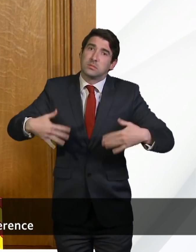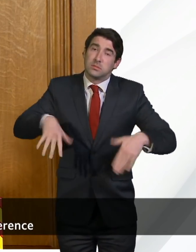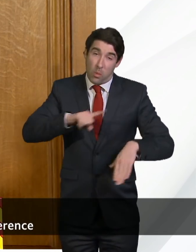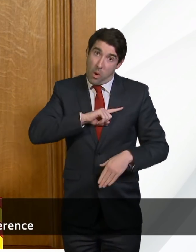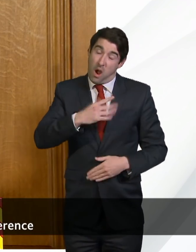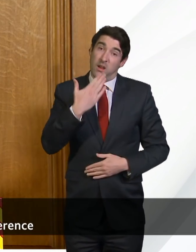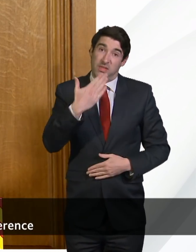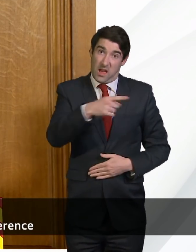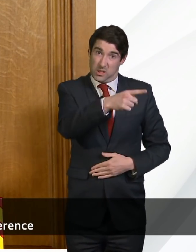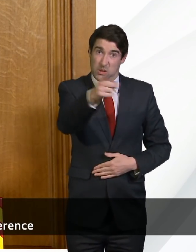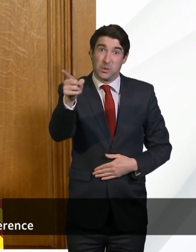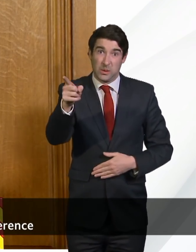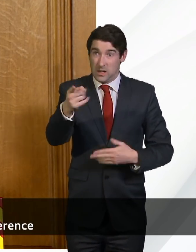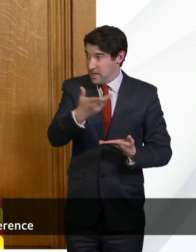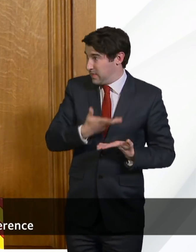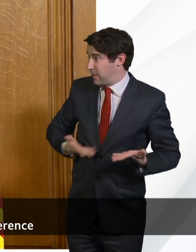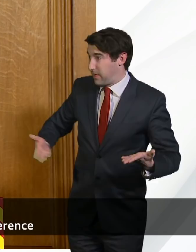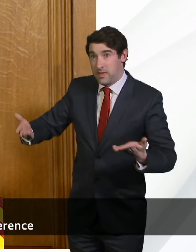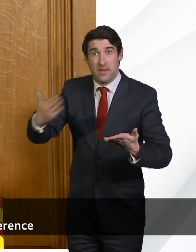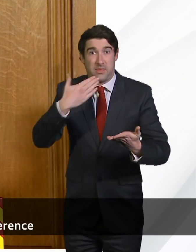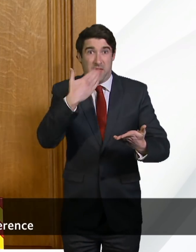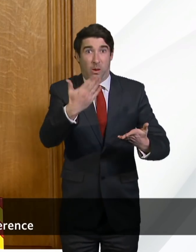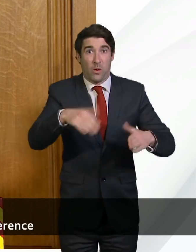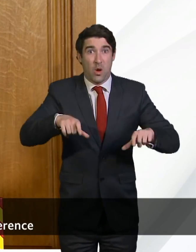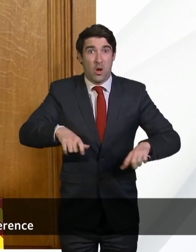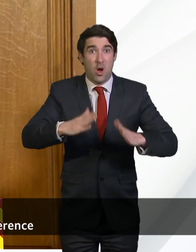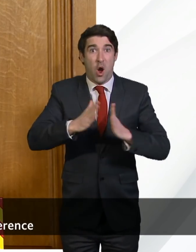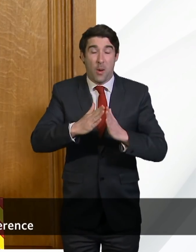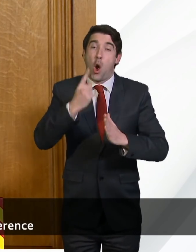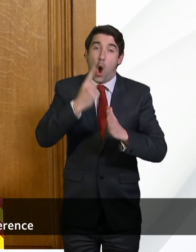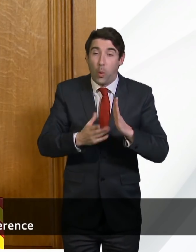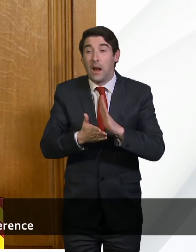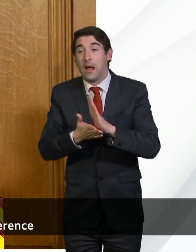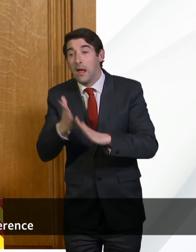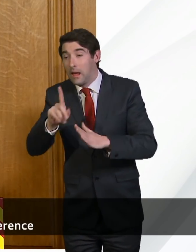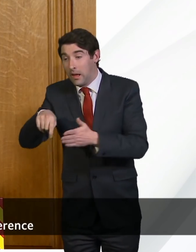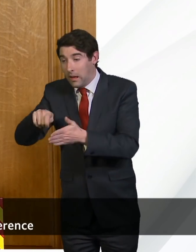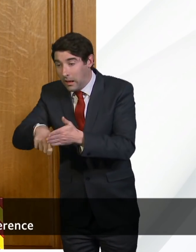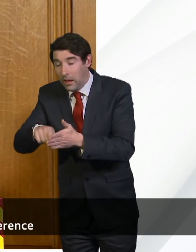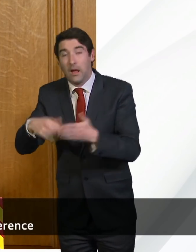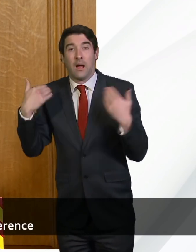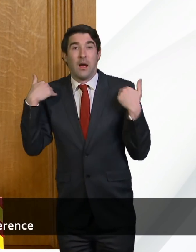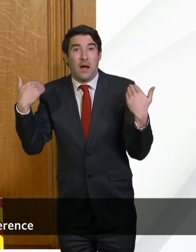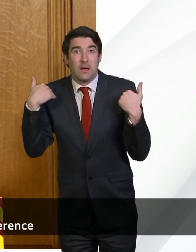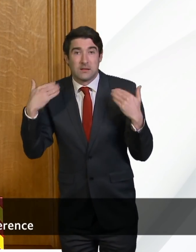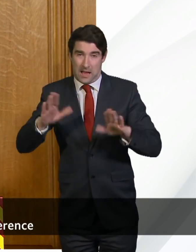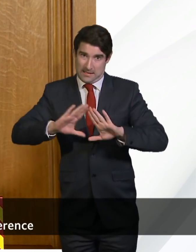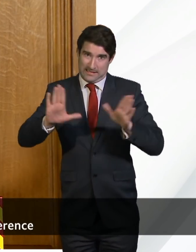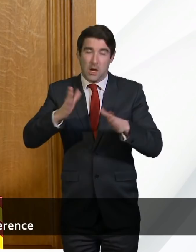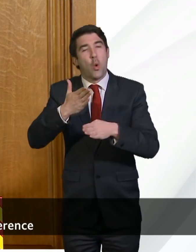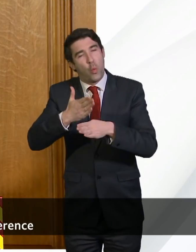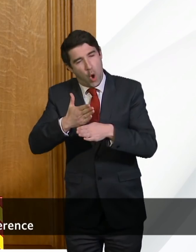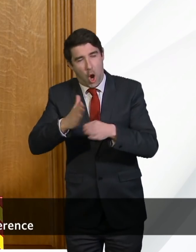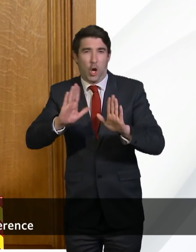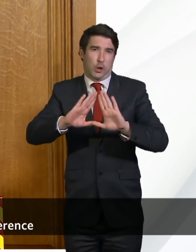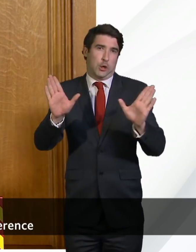done in terms of staying at home and only going out for work, exercise and critical shopping and medical care. If